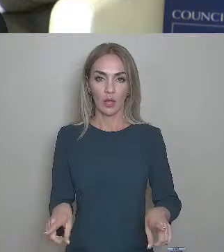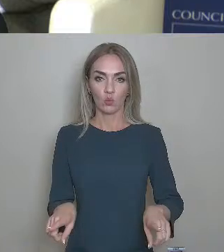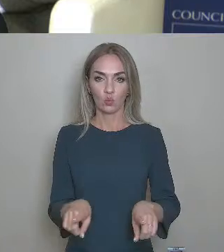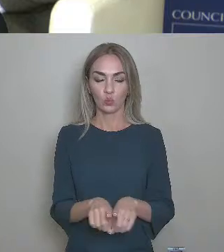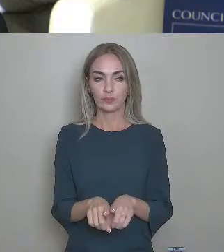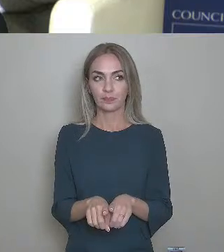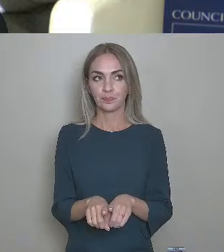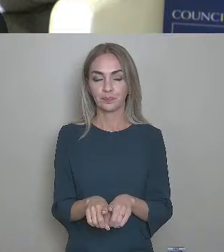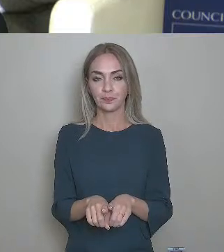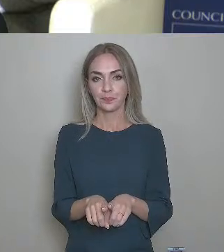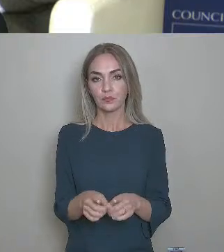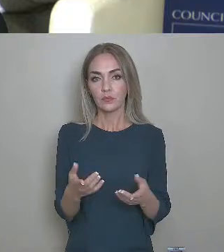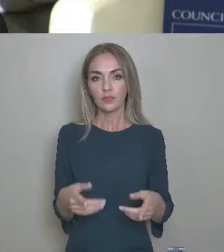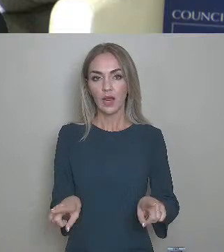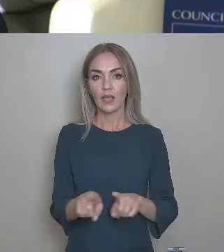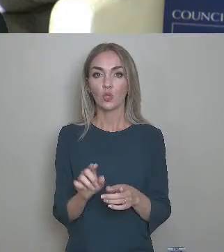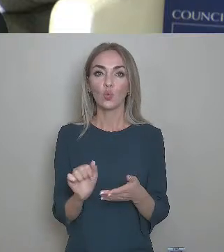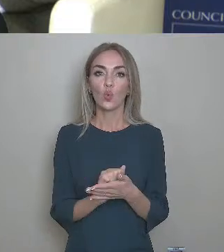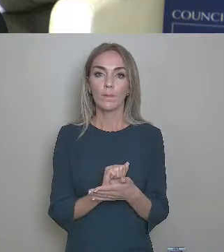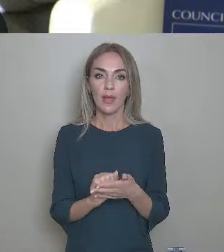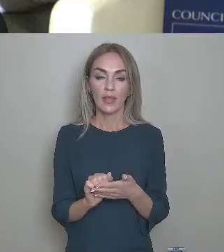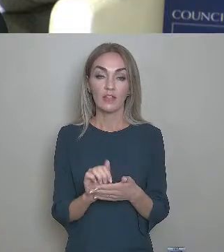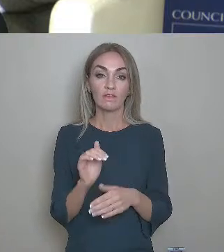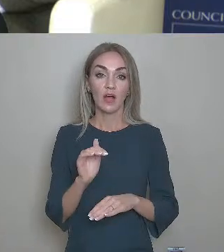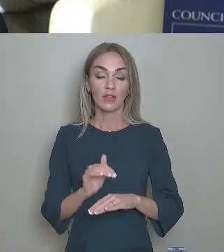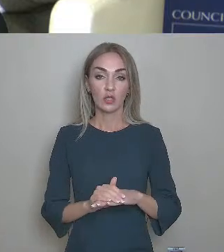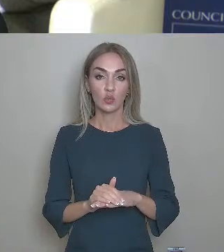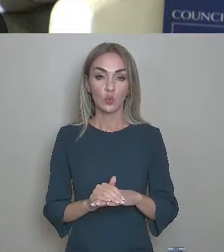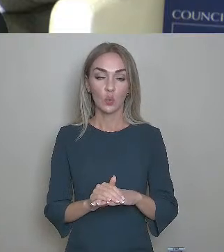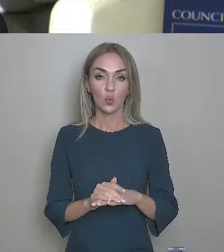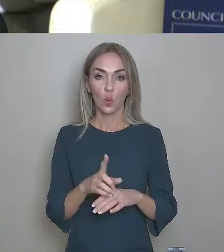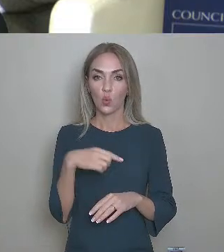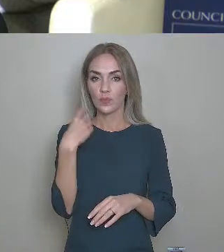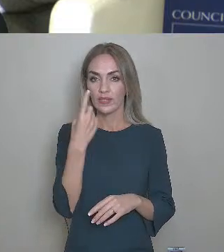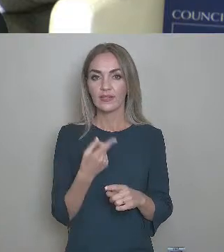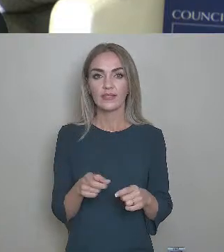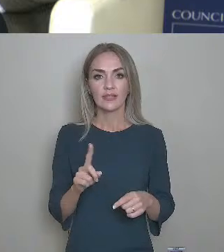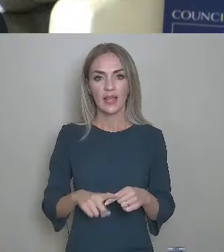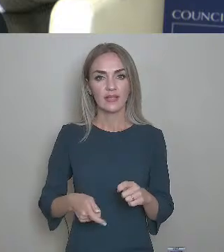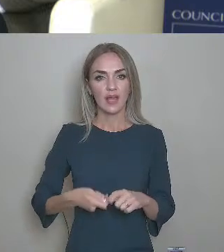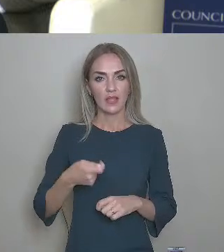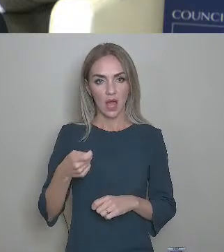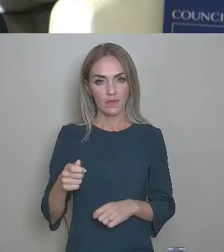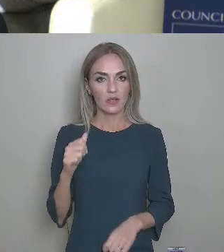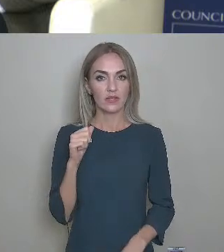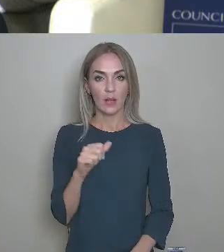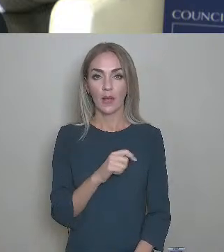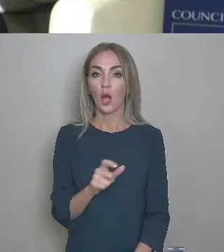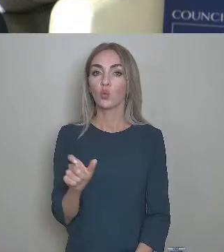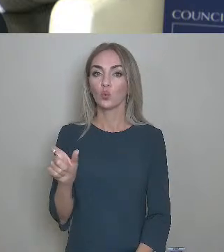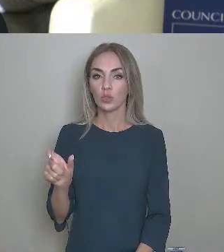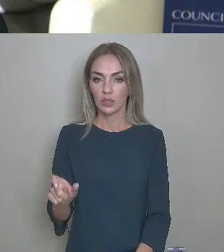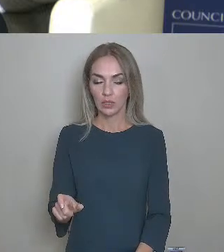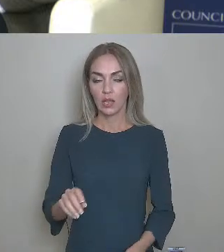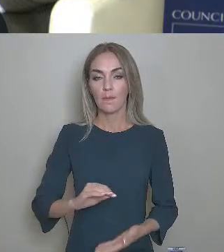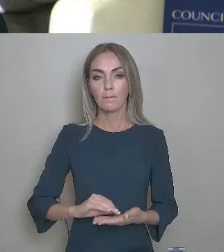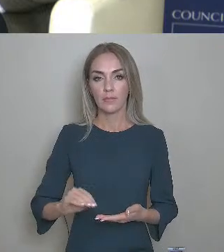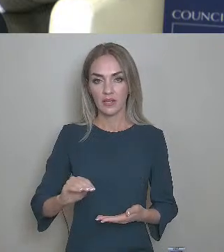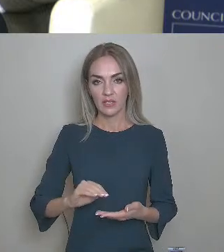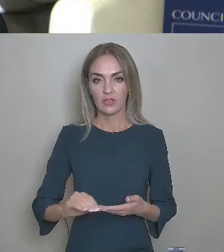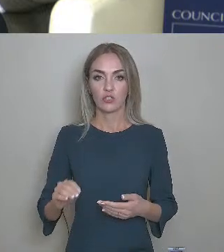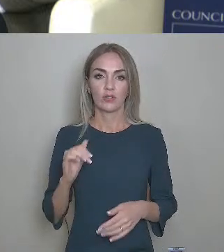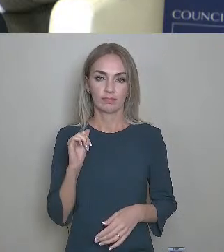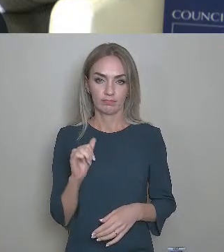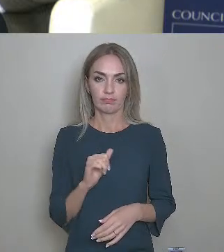issue this type of a document. So basically, that's a personal statement. So